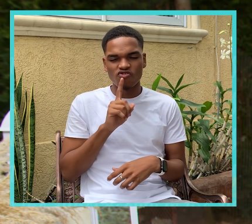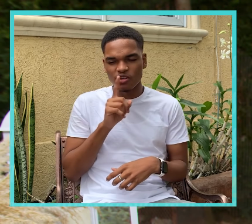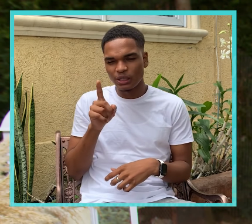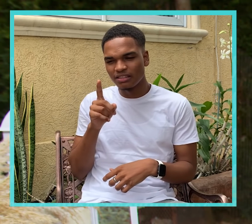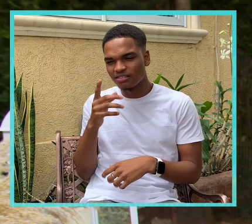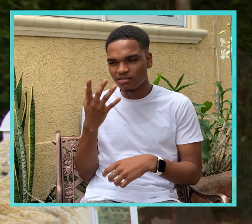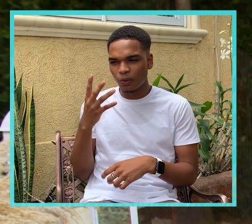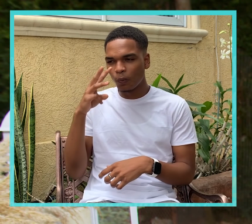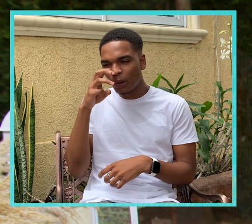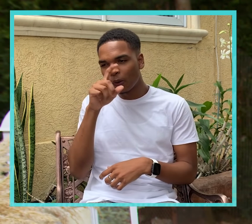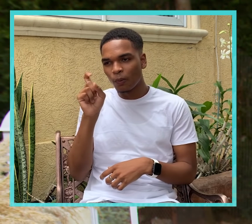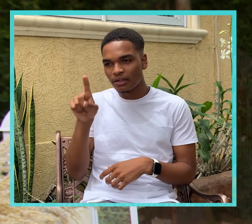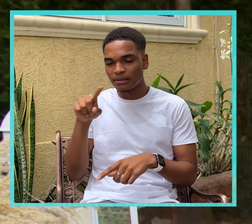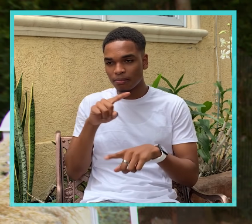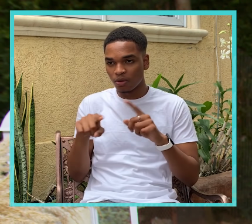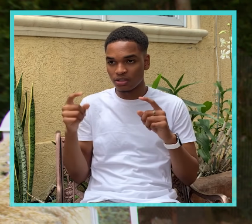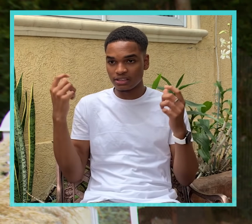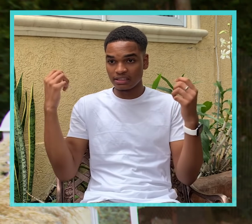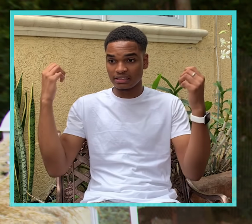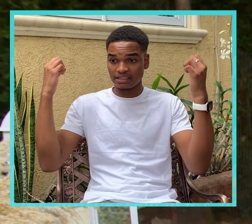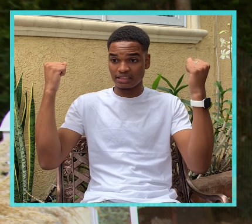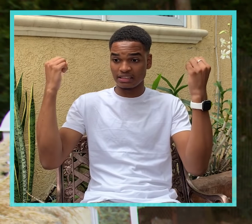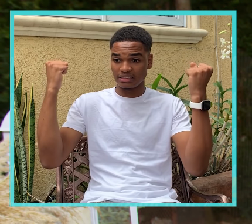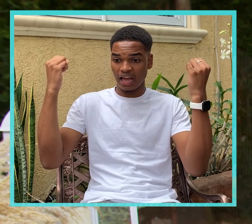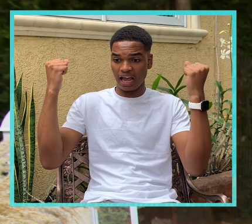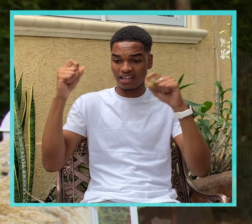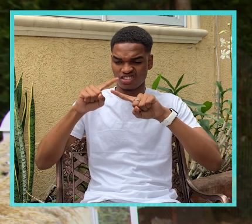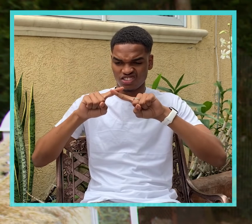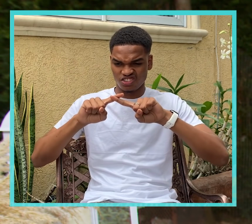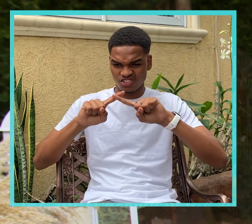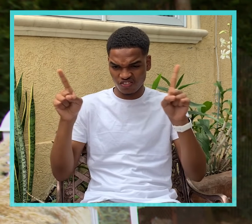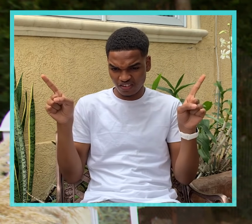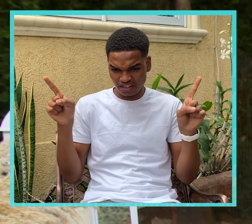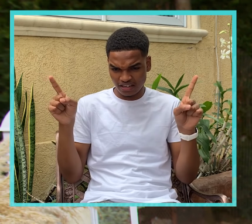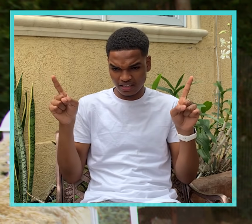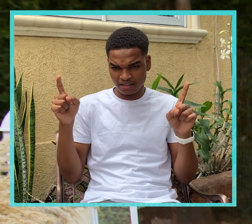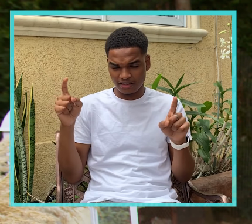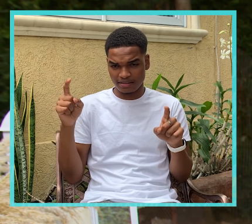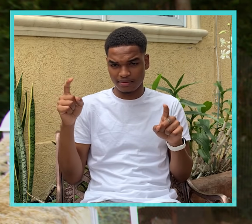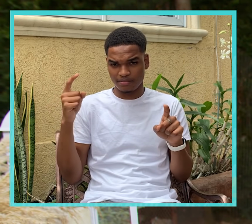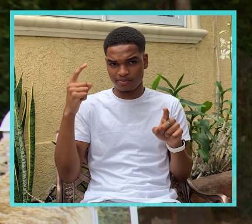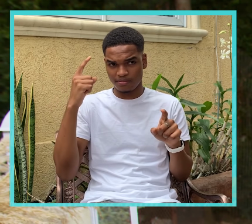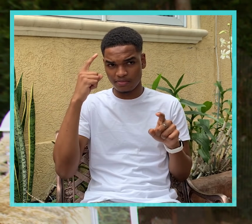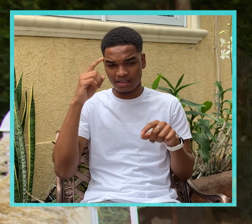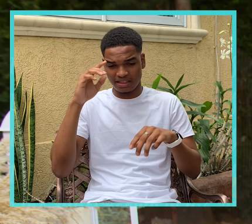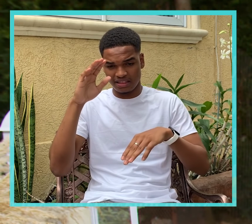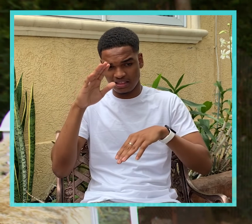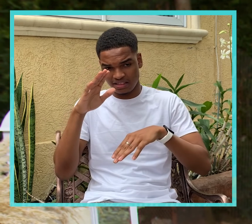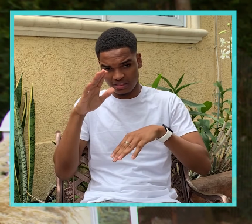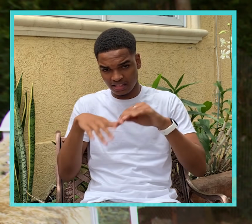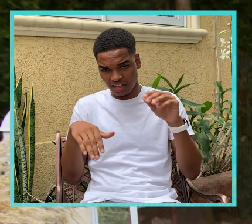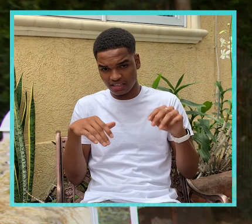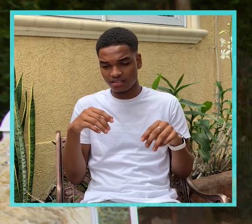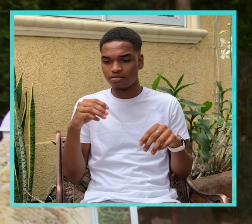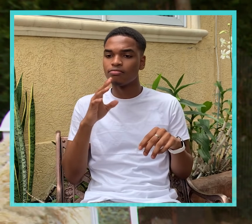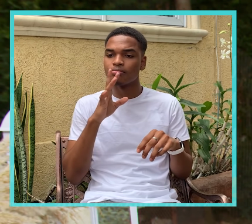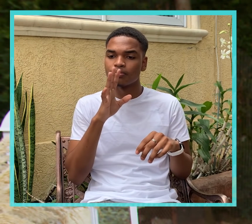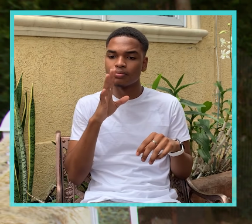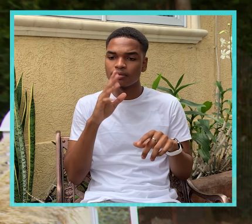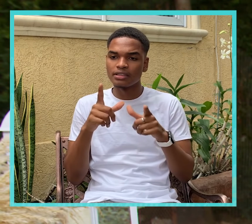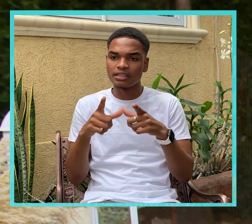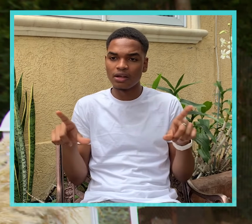is signing different based on the spoken language of the space that you're in?